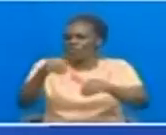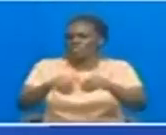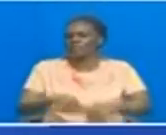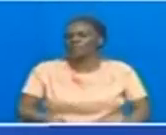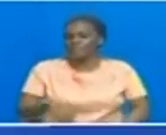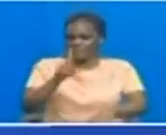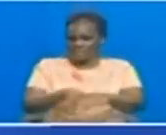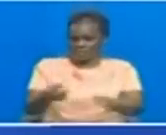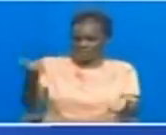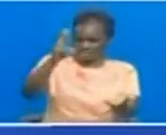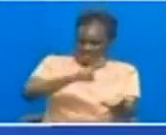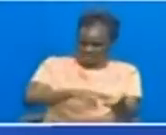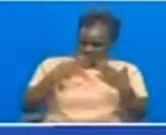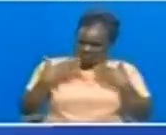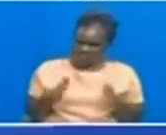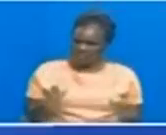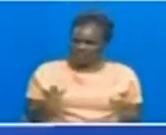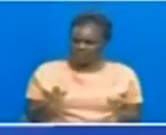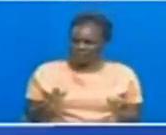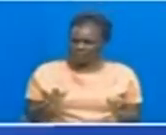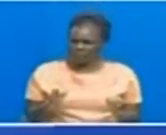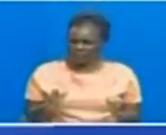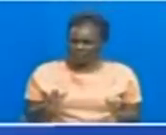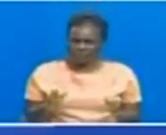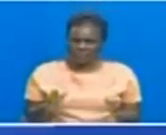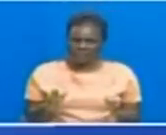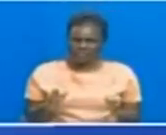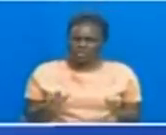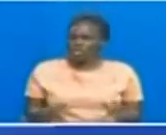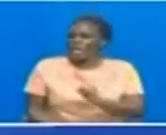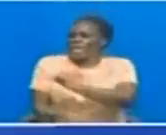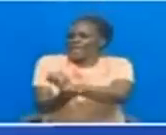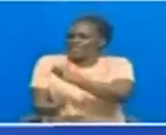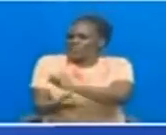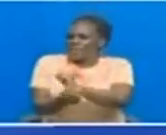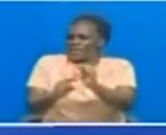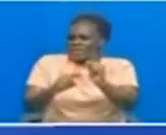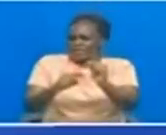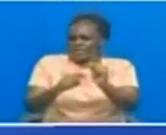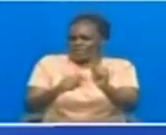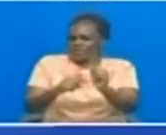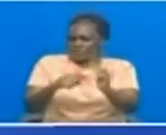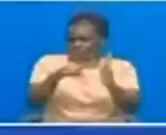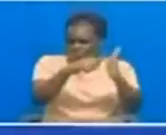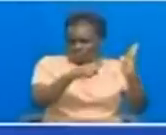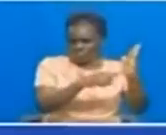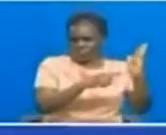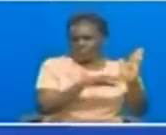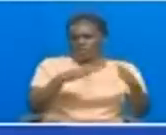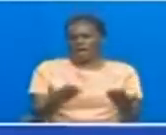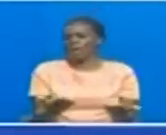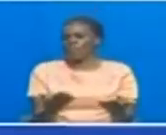of registration of voters, how do we, if you can just take us through that whole process to the point where you're actually doing the